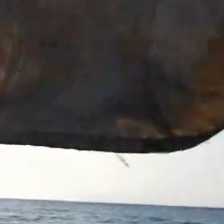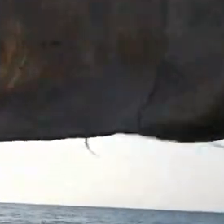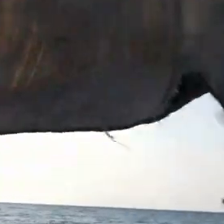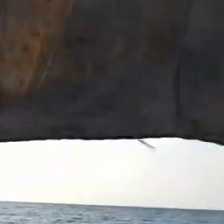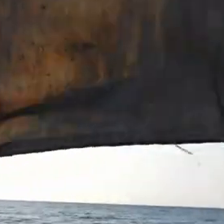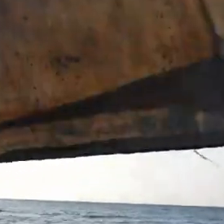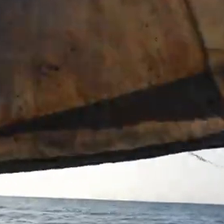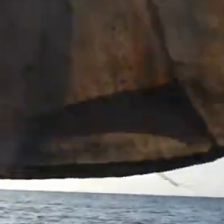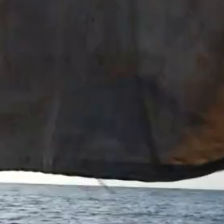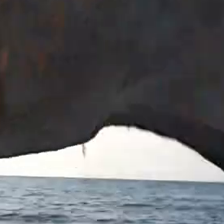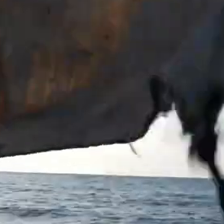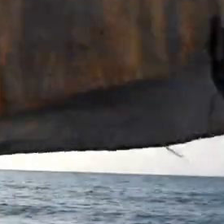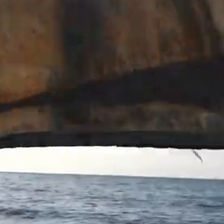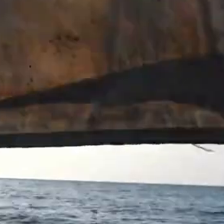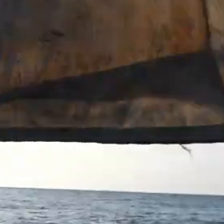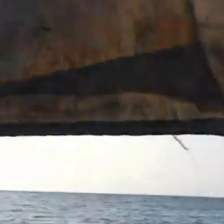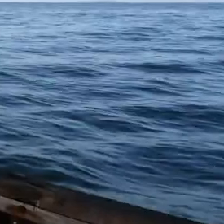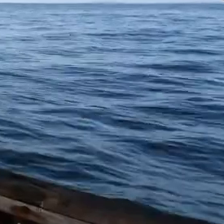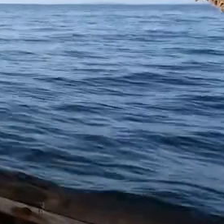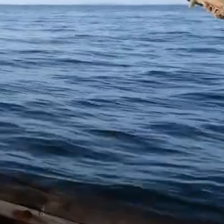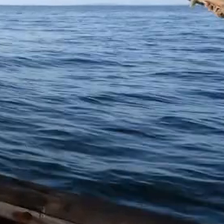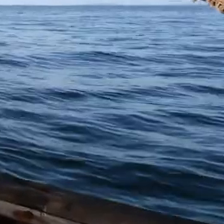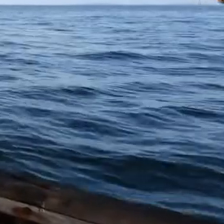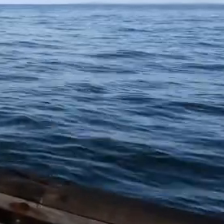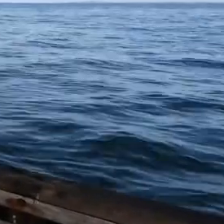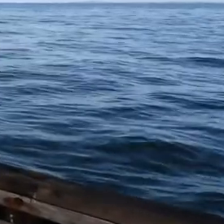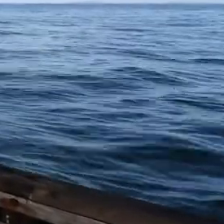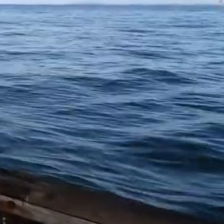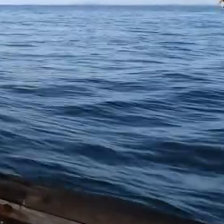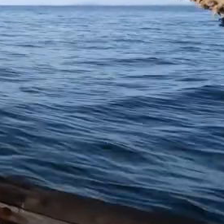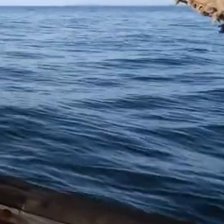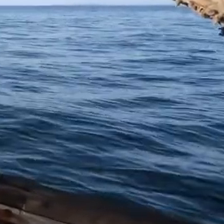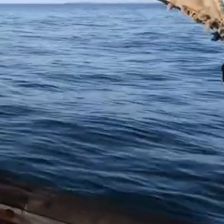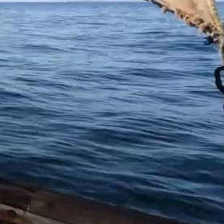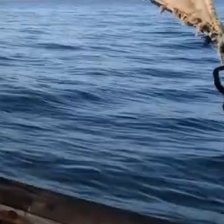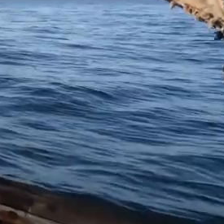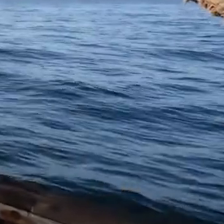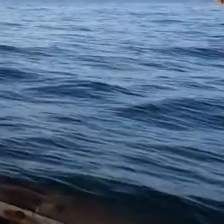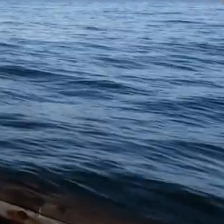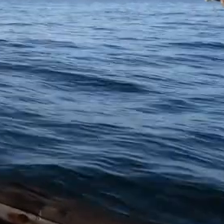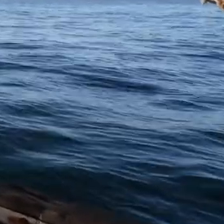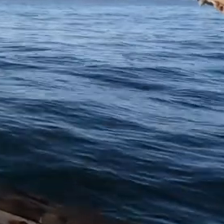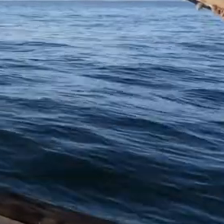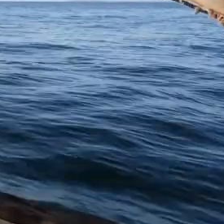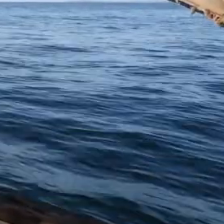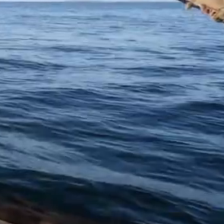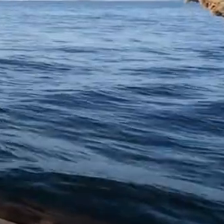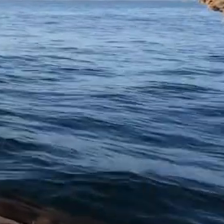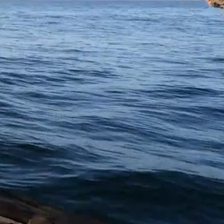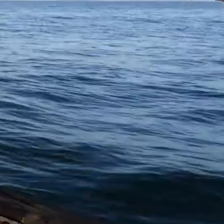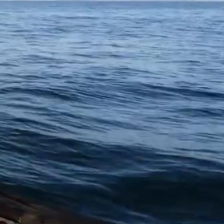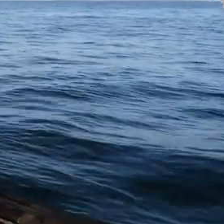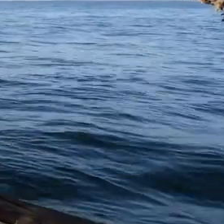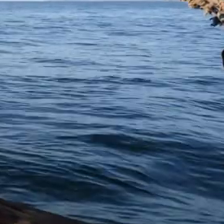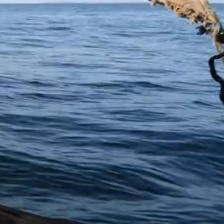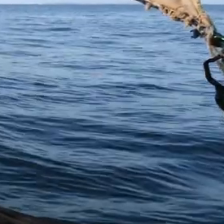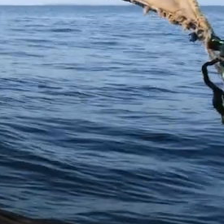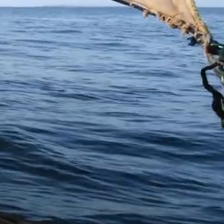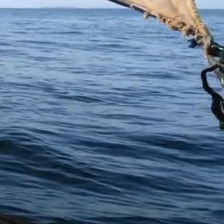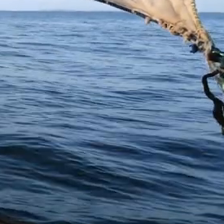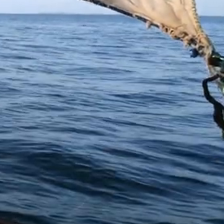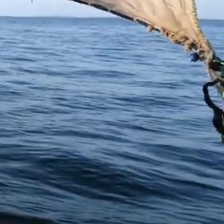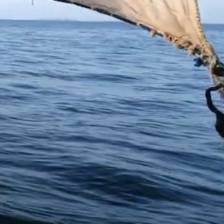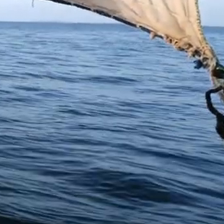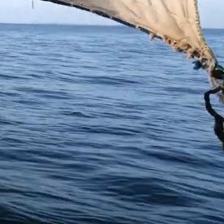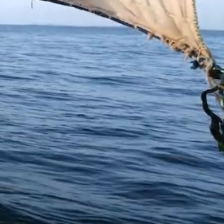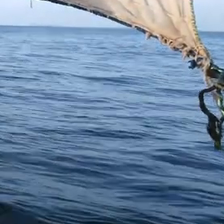Nitakuwa mvuvi hadi nitakapokufa. Kwa hivyo, nifanye nini? Kizazi kijacho kitafanya